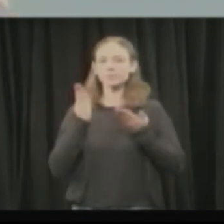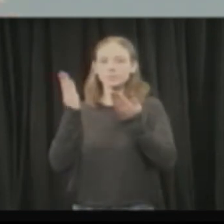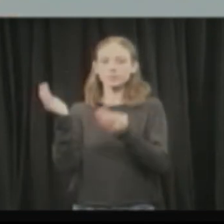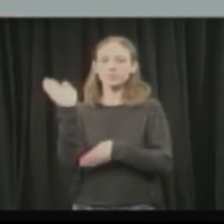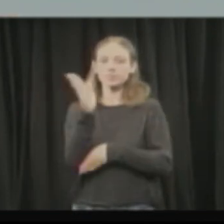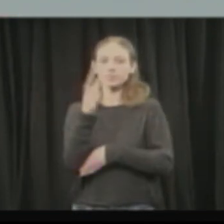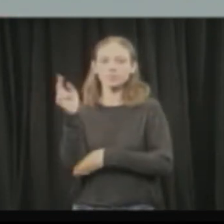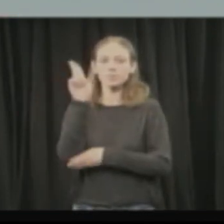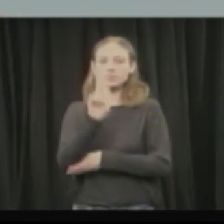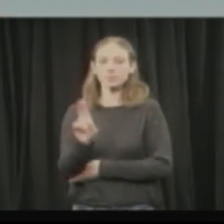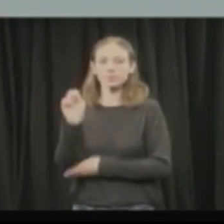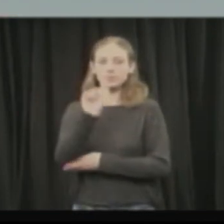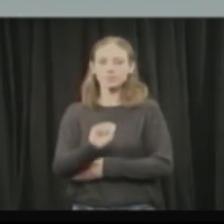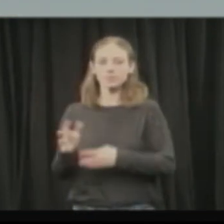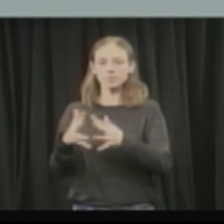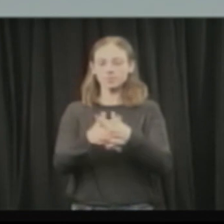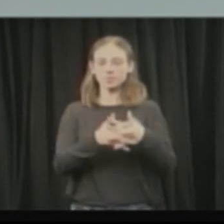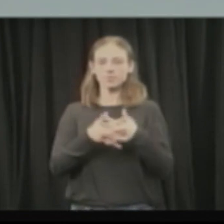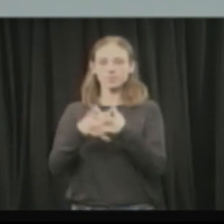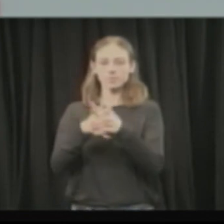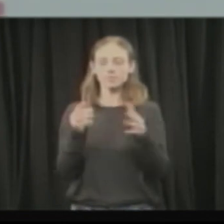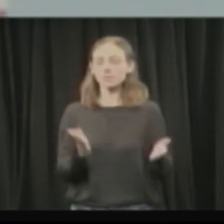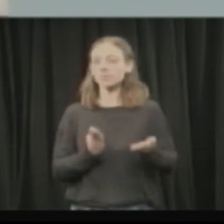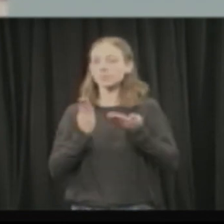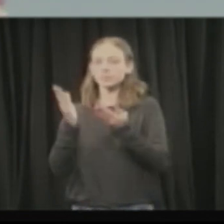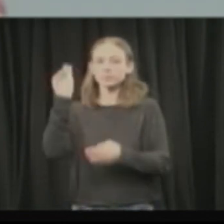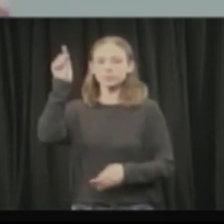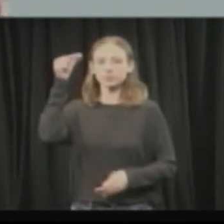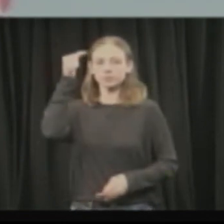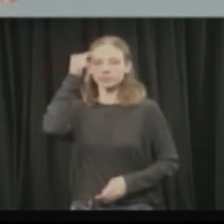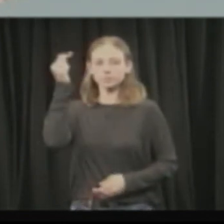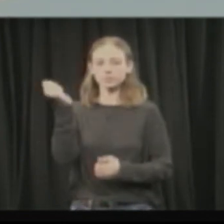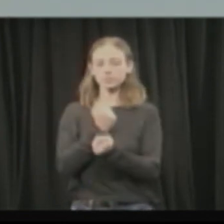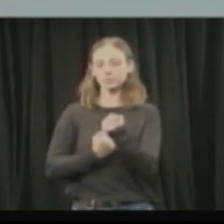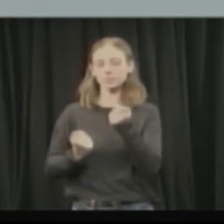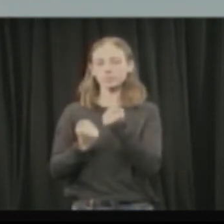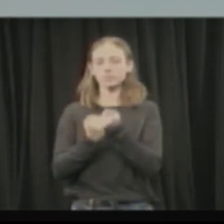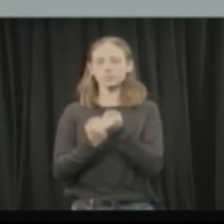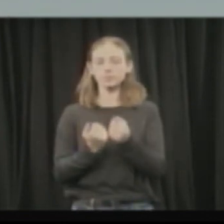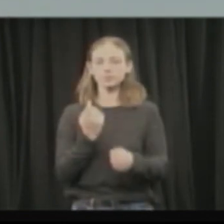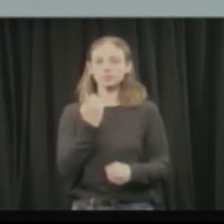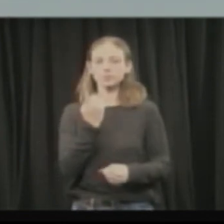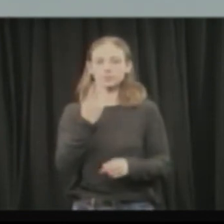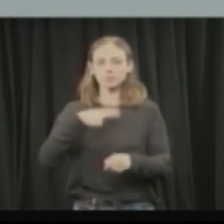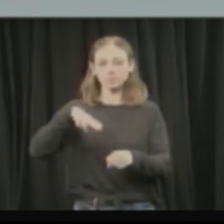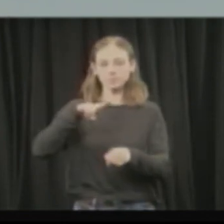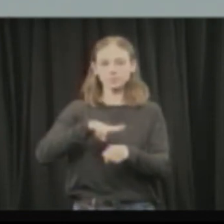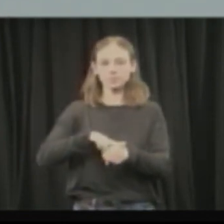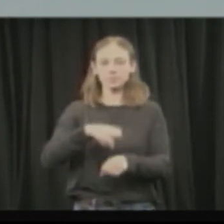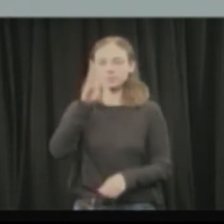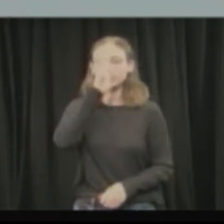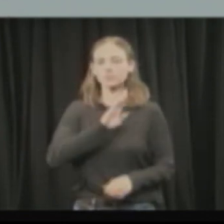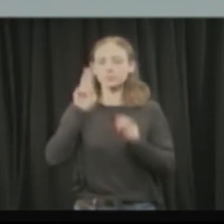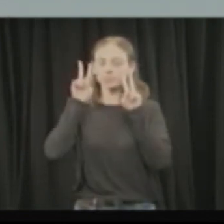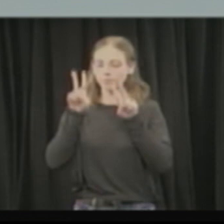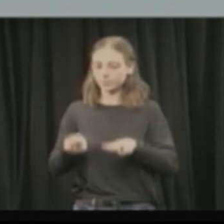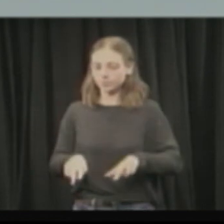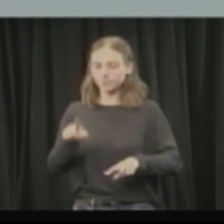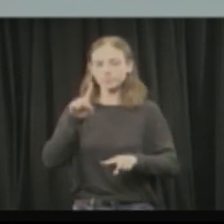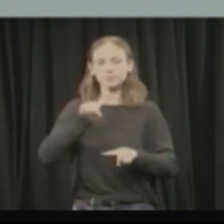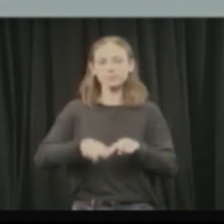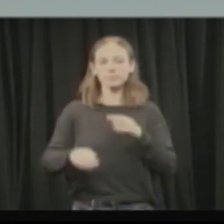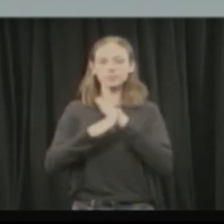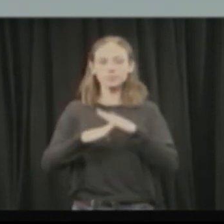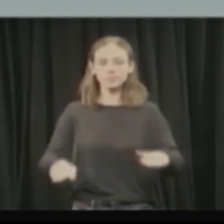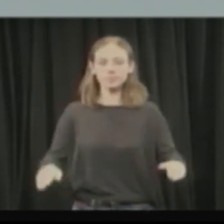allegiance to the flag of the United States of America and to the republic for which it stands, one nation,